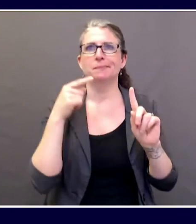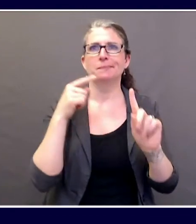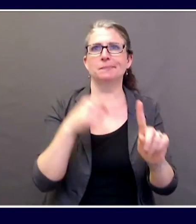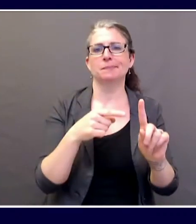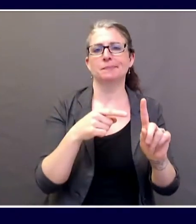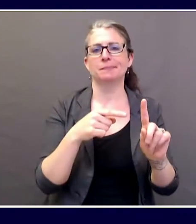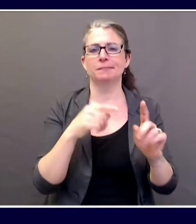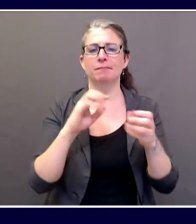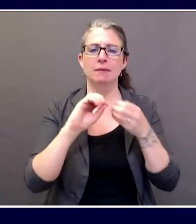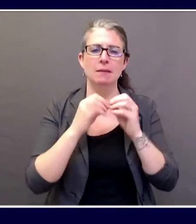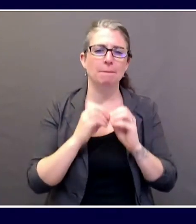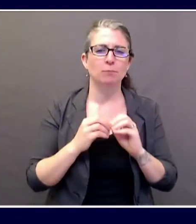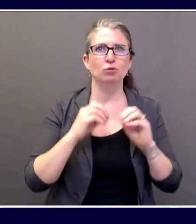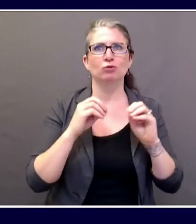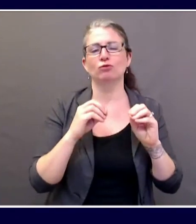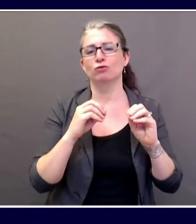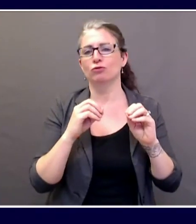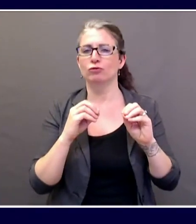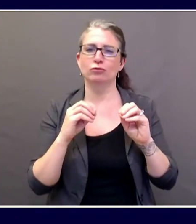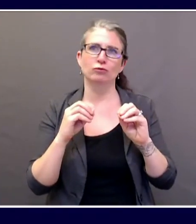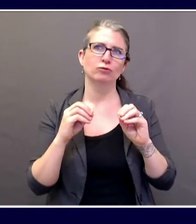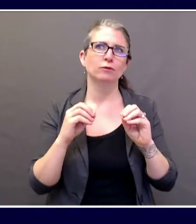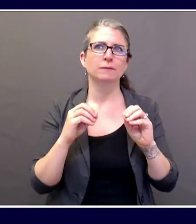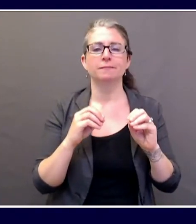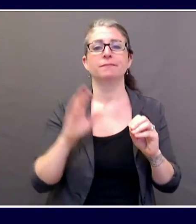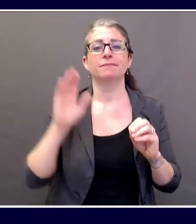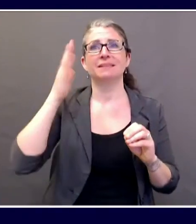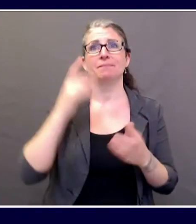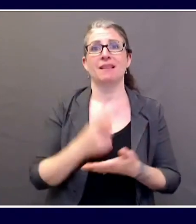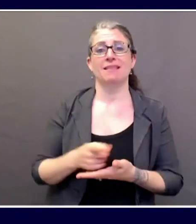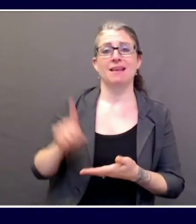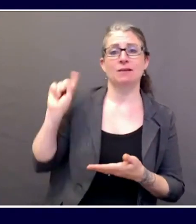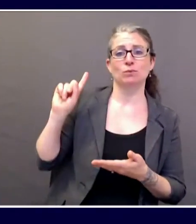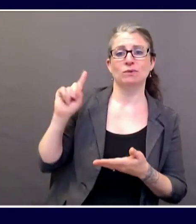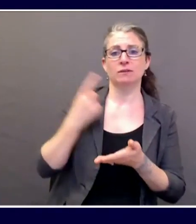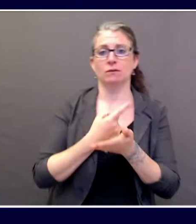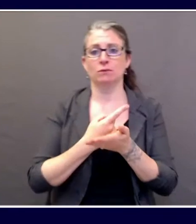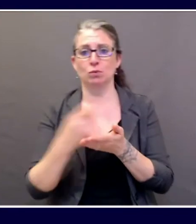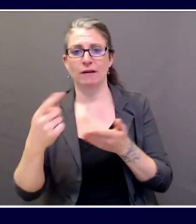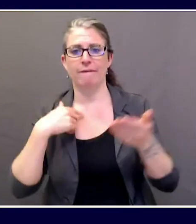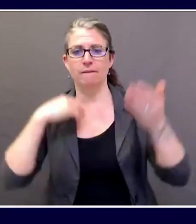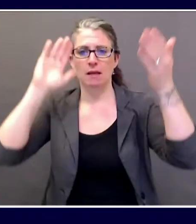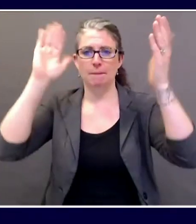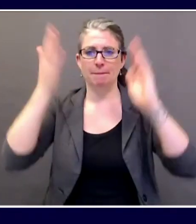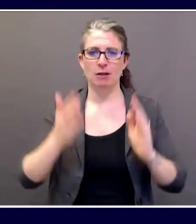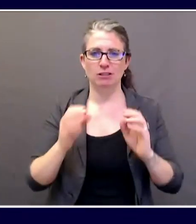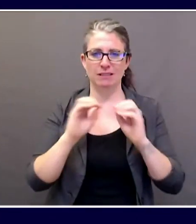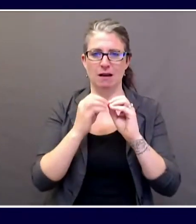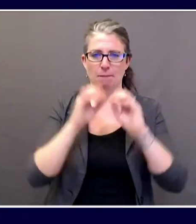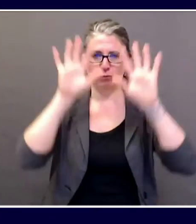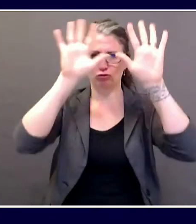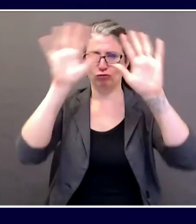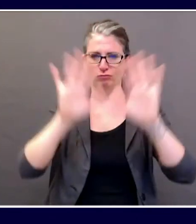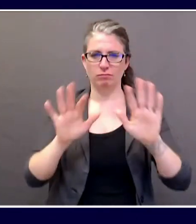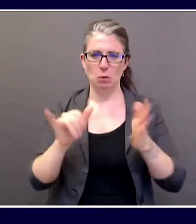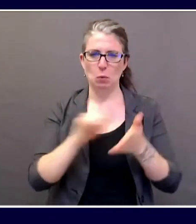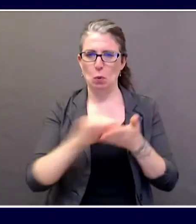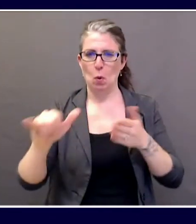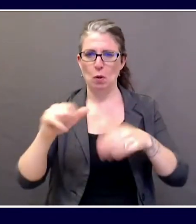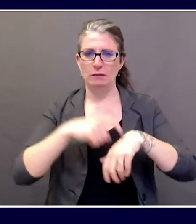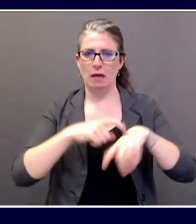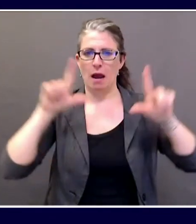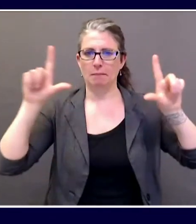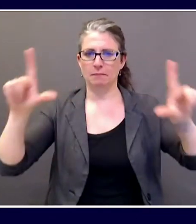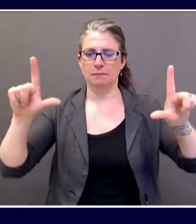the previous week compared to the week before that. And for that ranking today, Lewiston Auburn is